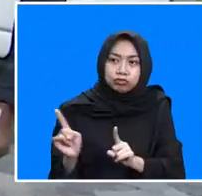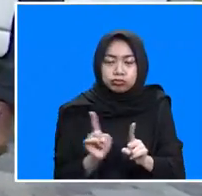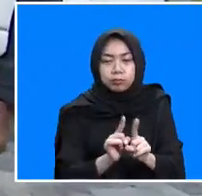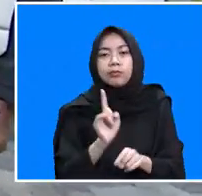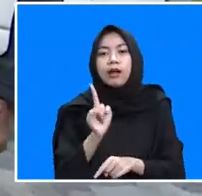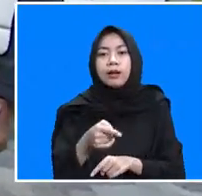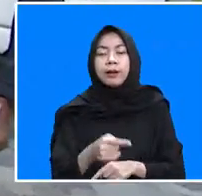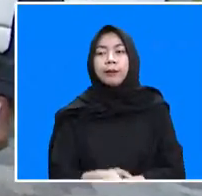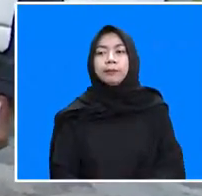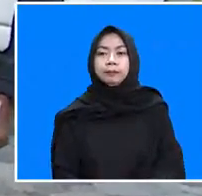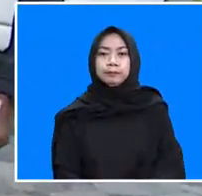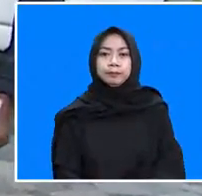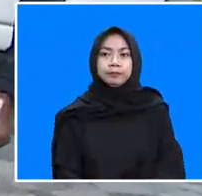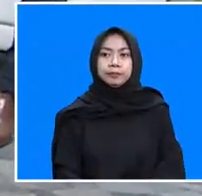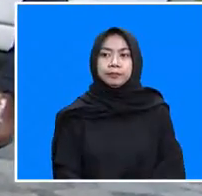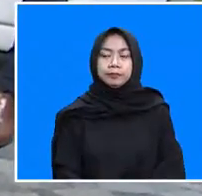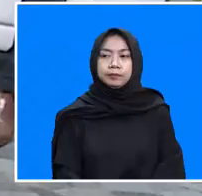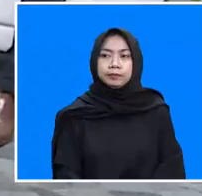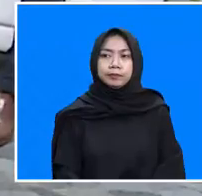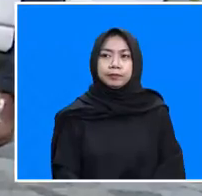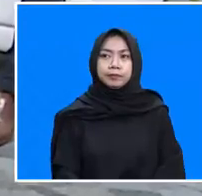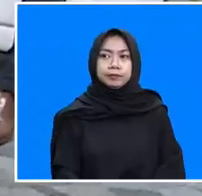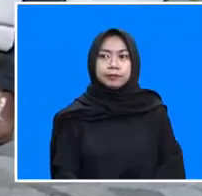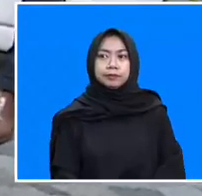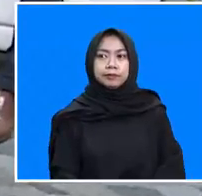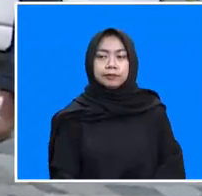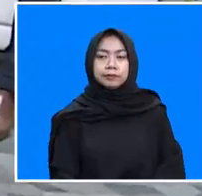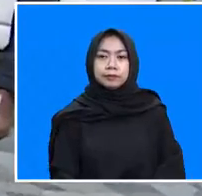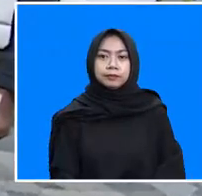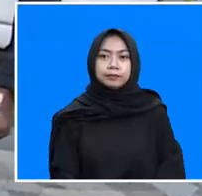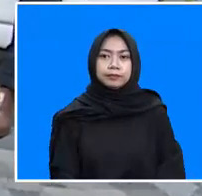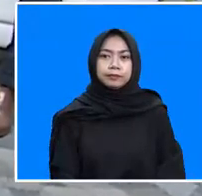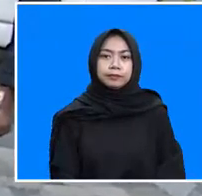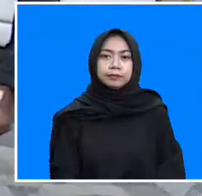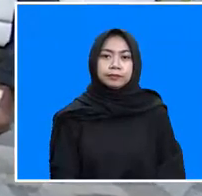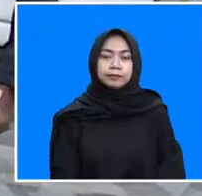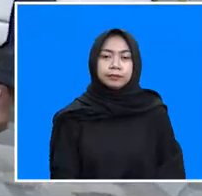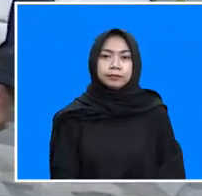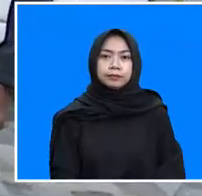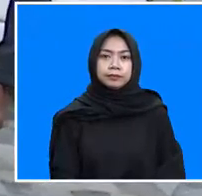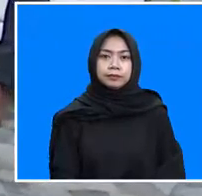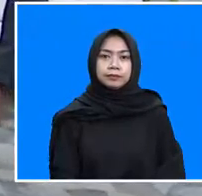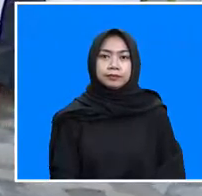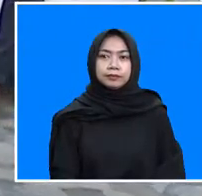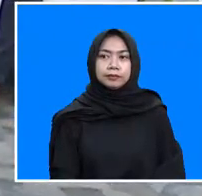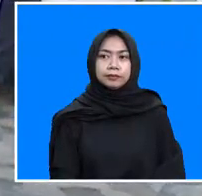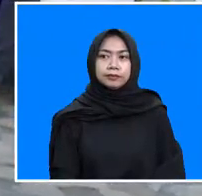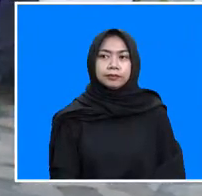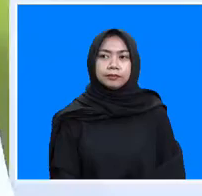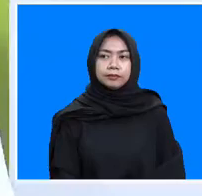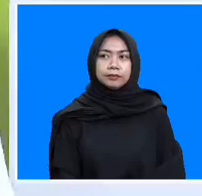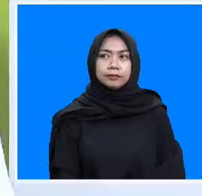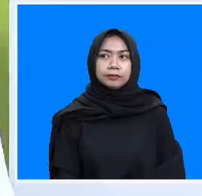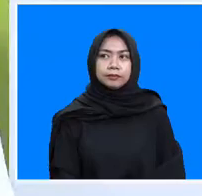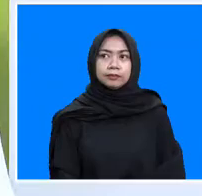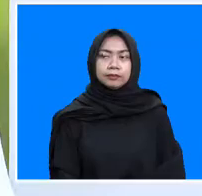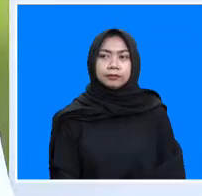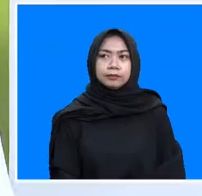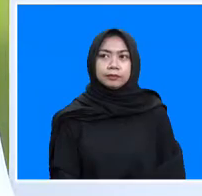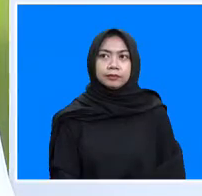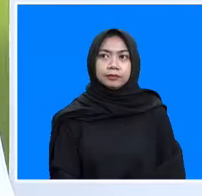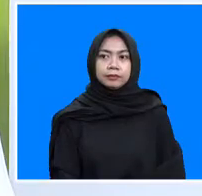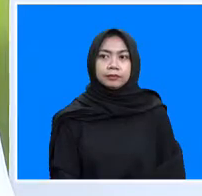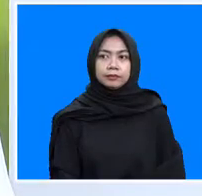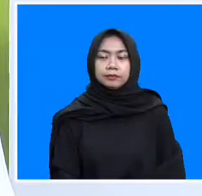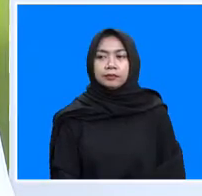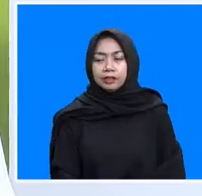Moving on to perhaps a longer piece, which is that long-term initiative. And that long-term initiative is around the quality of teachers and the supply